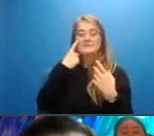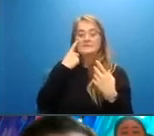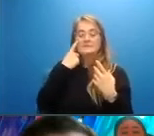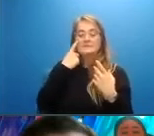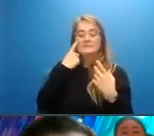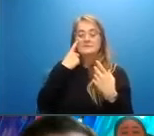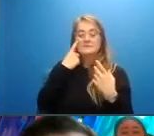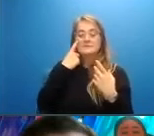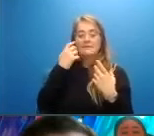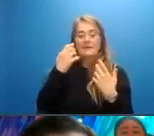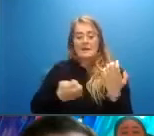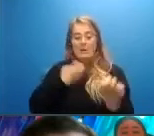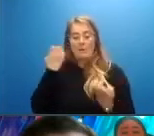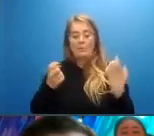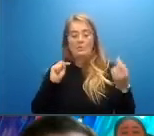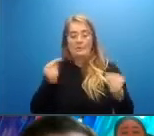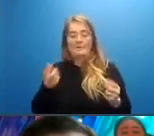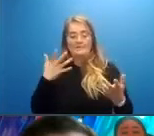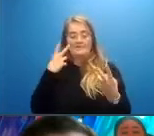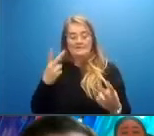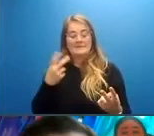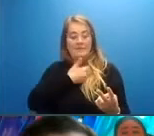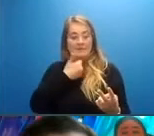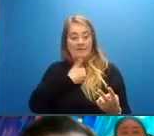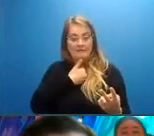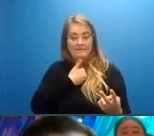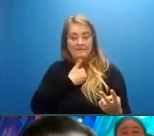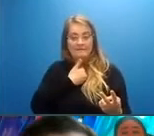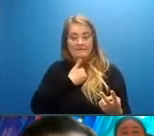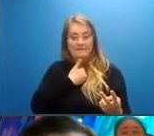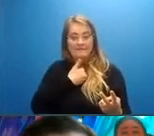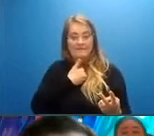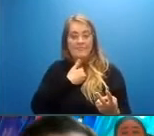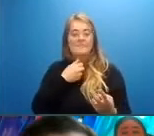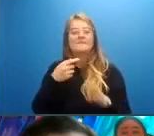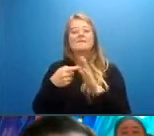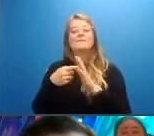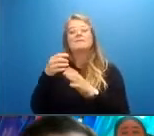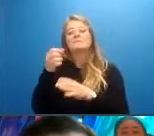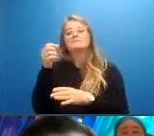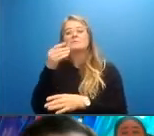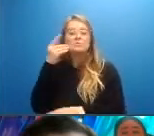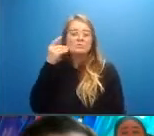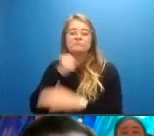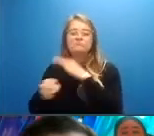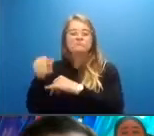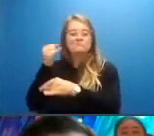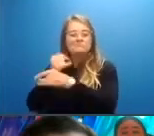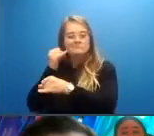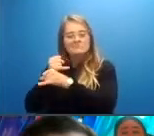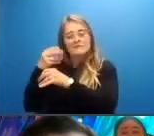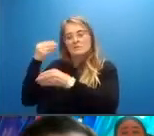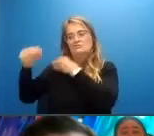the emotional pain from the impact of residential school. I'm intergenerational, and